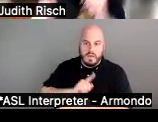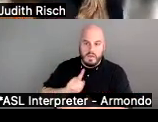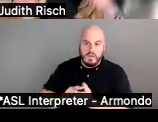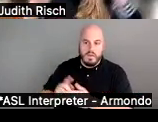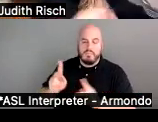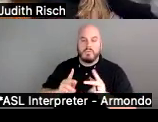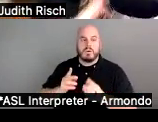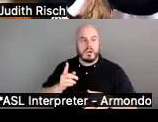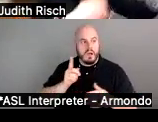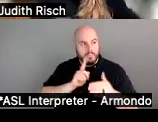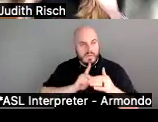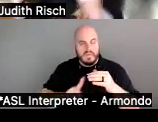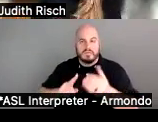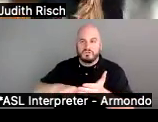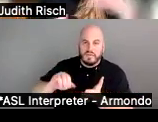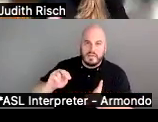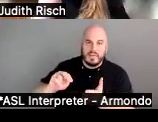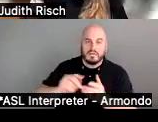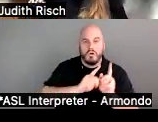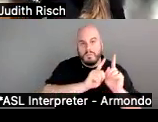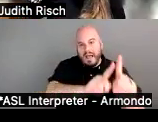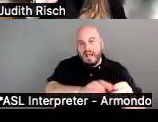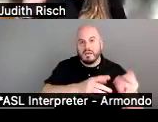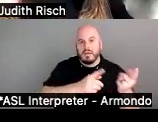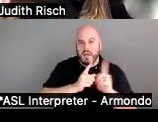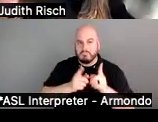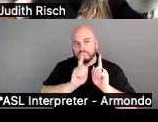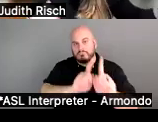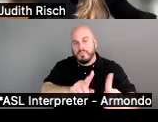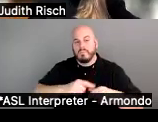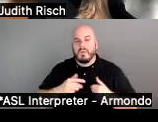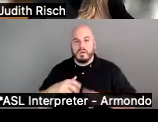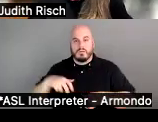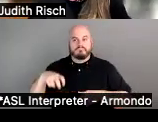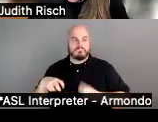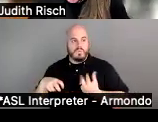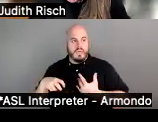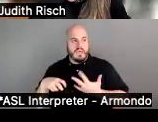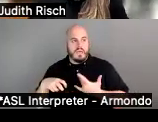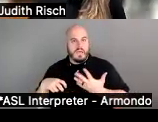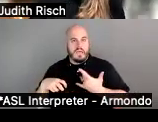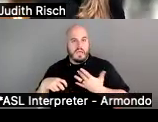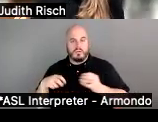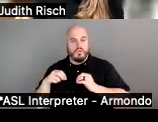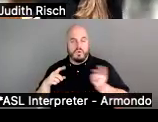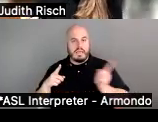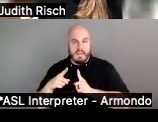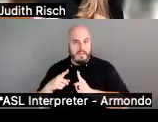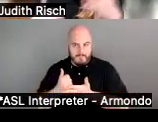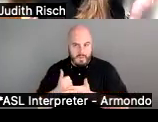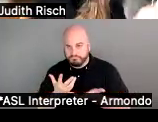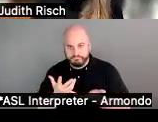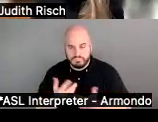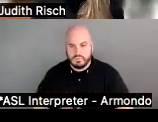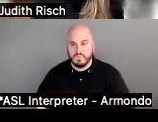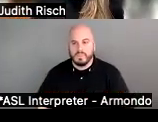in, check in, get taken back, and like they'd be waiting for someone to help them, and no one ever came and did it. And it